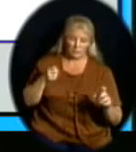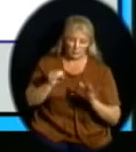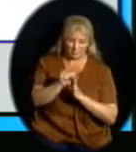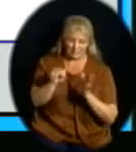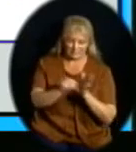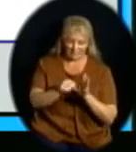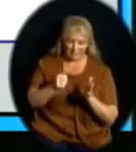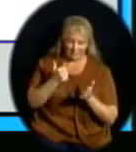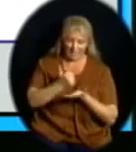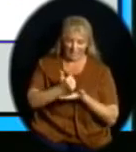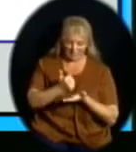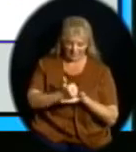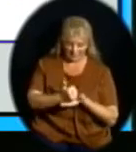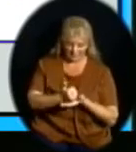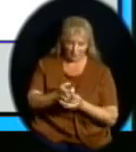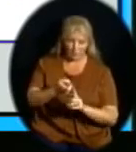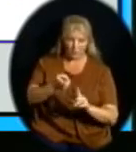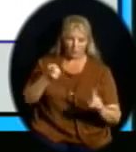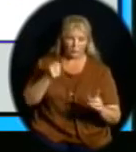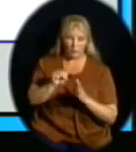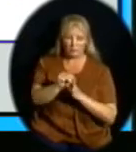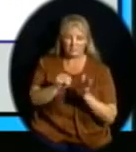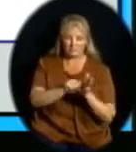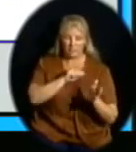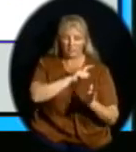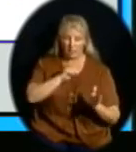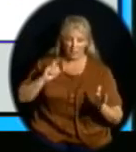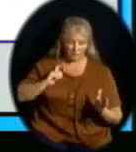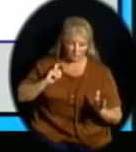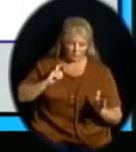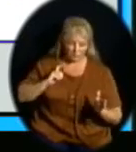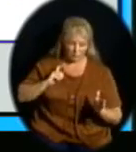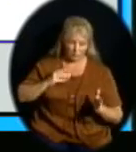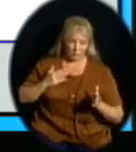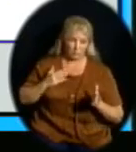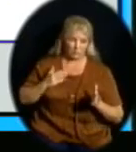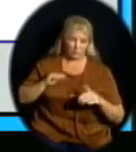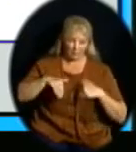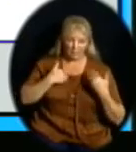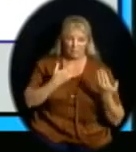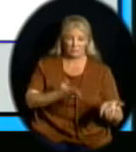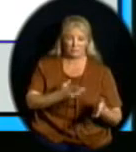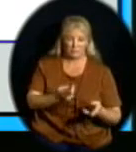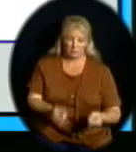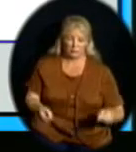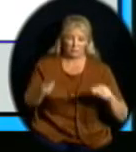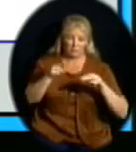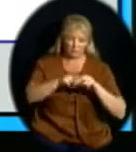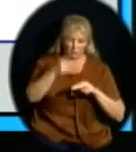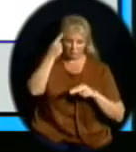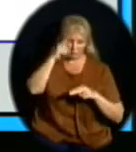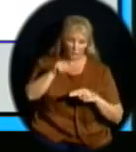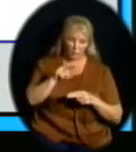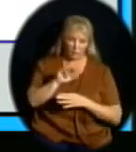state legislature, which actually provides for the increase to address inflation and other